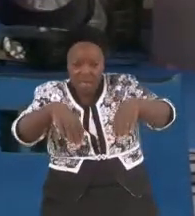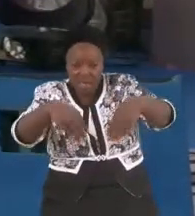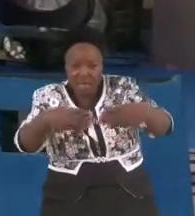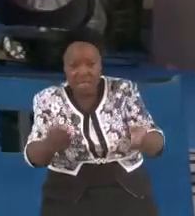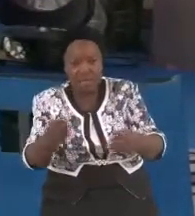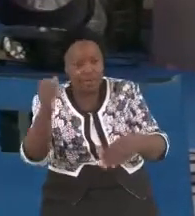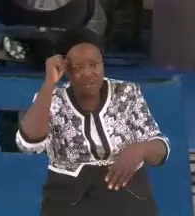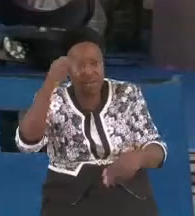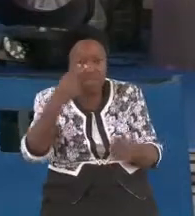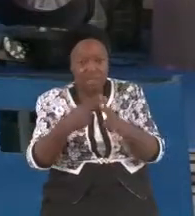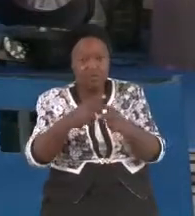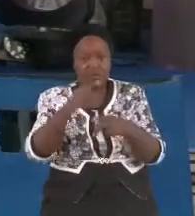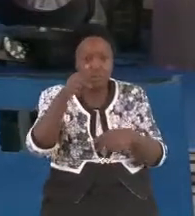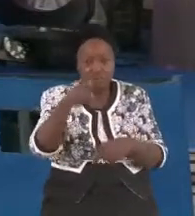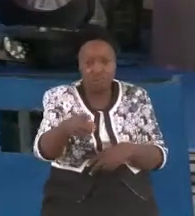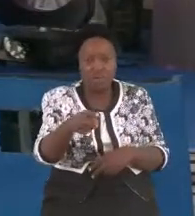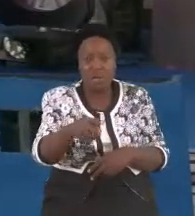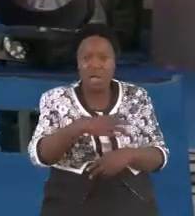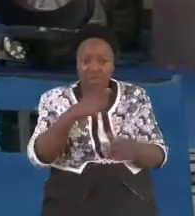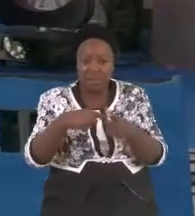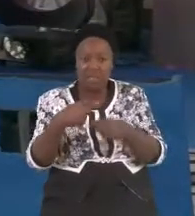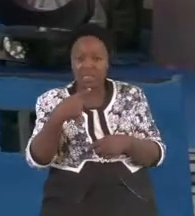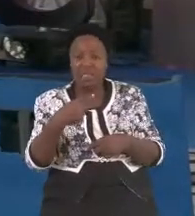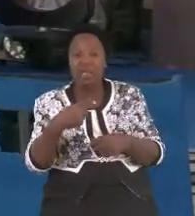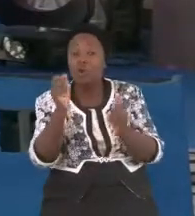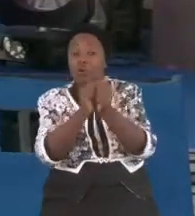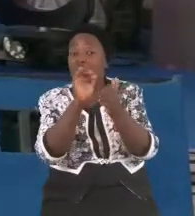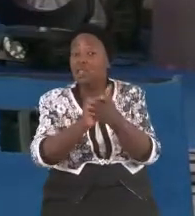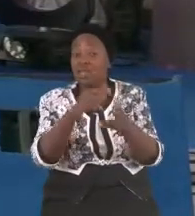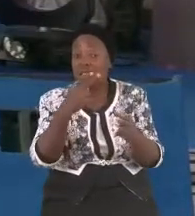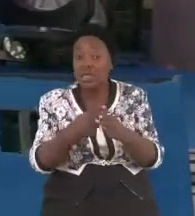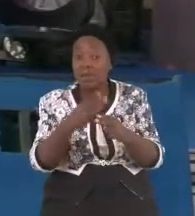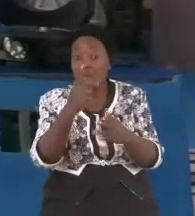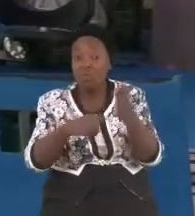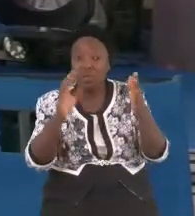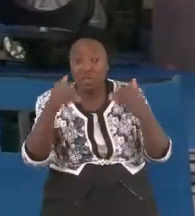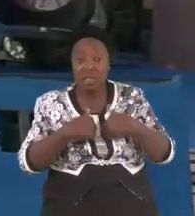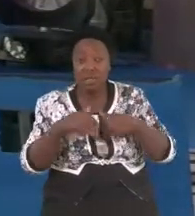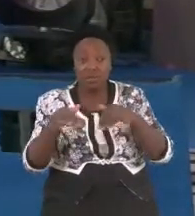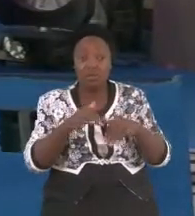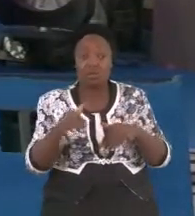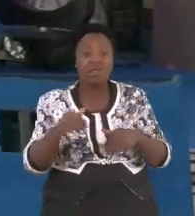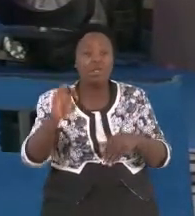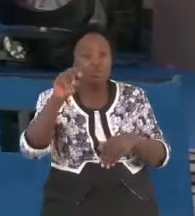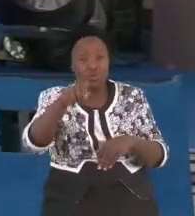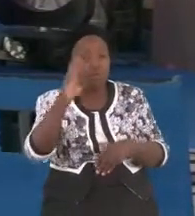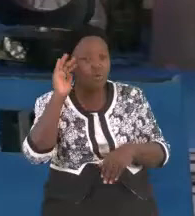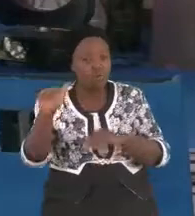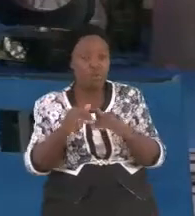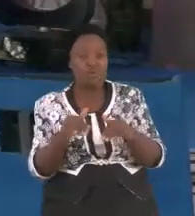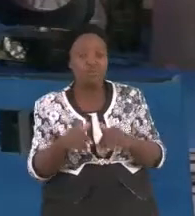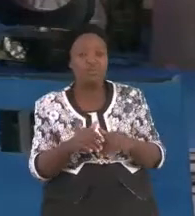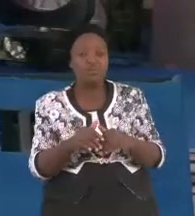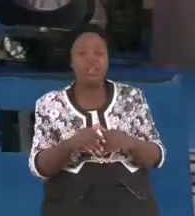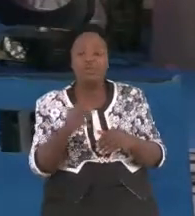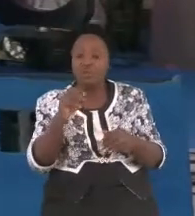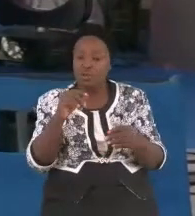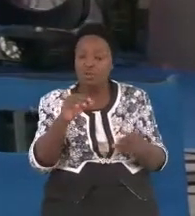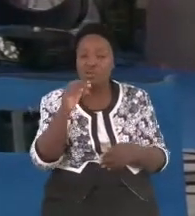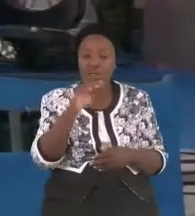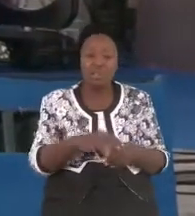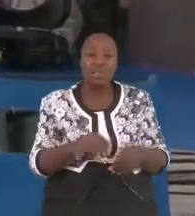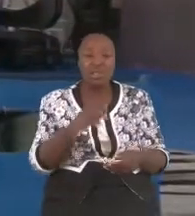with that name, what he has done, you will do. Savior, Saint, sameness. Then in verse